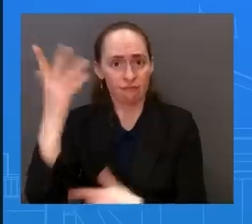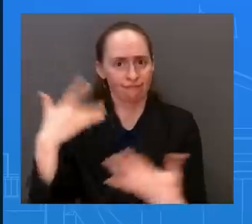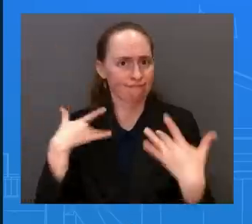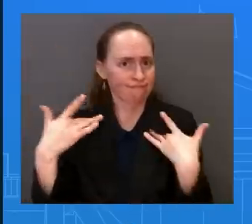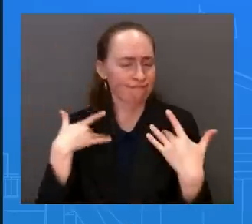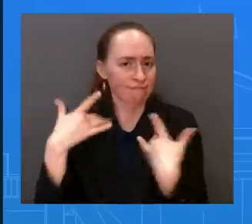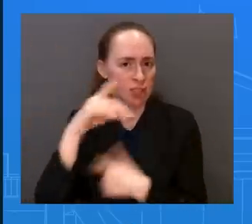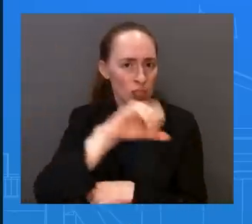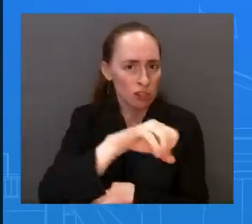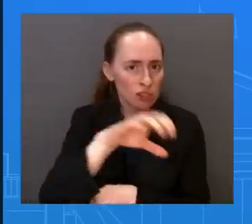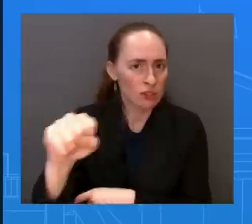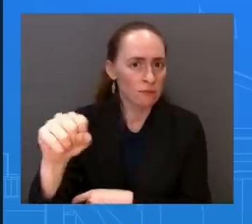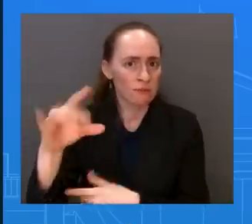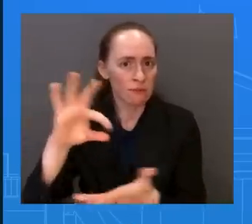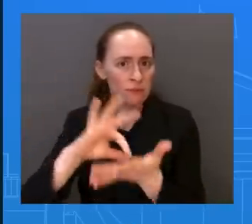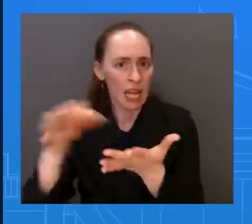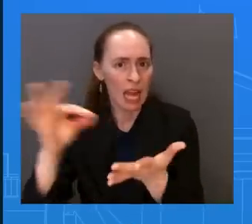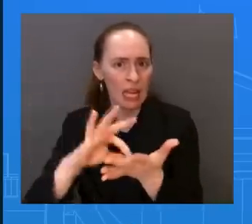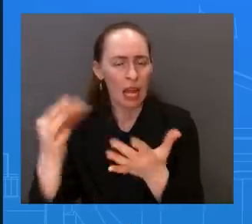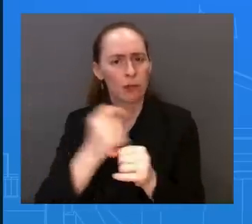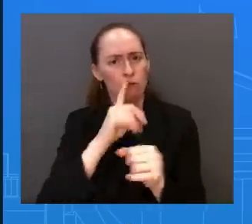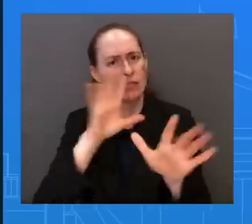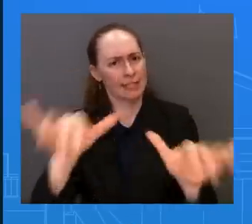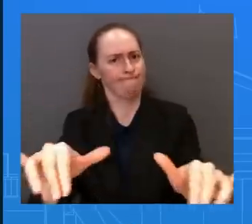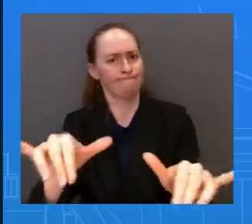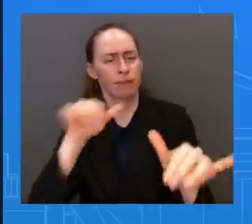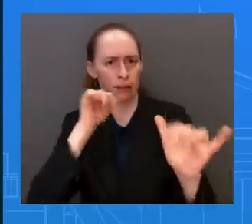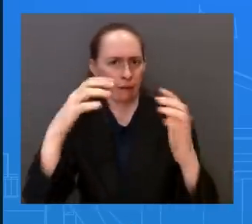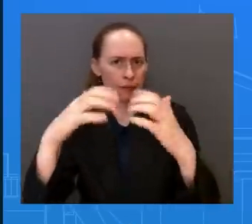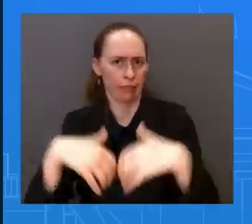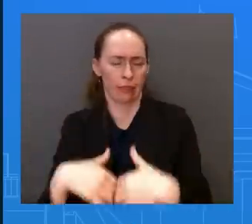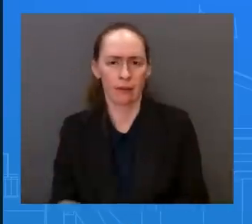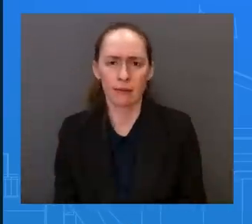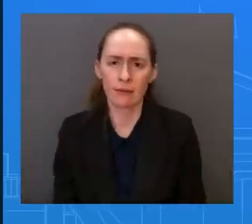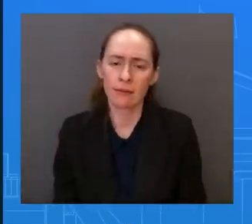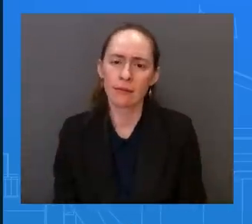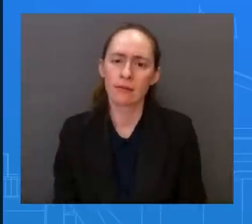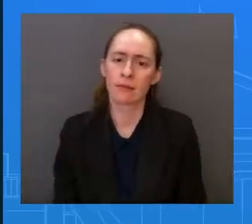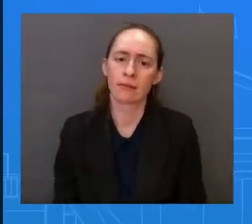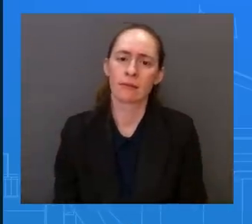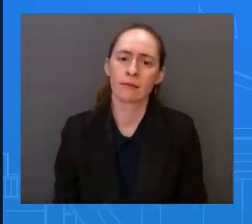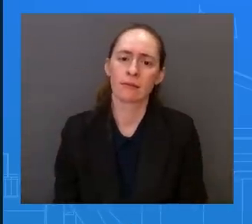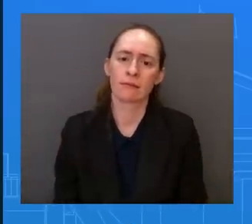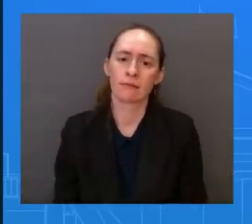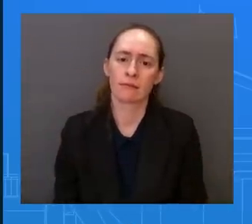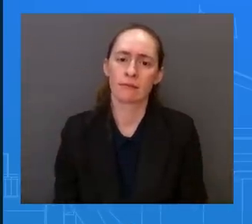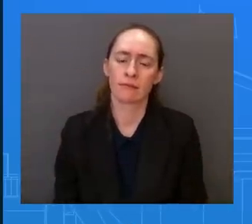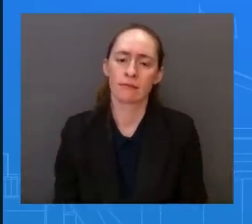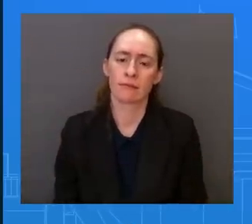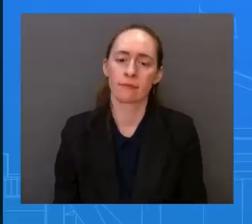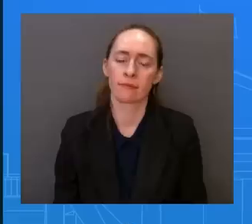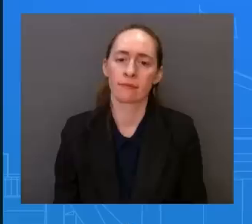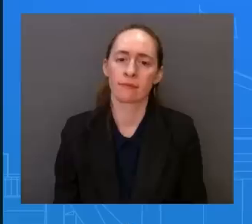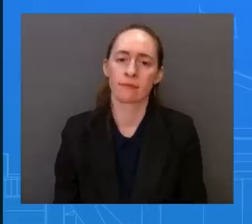can expect to hear from the president is his values and his orientation on this issue, which is he thinks that